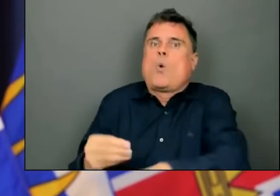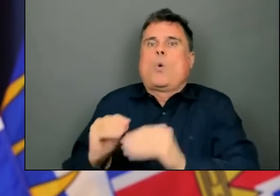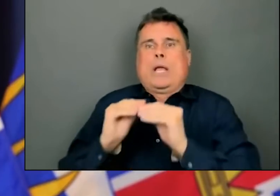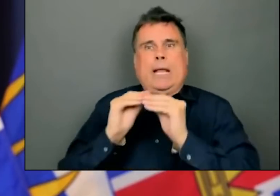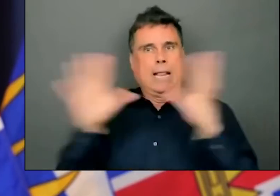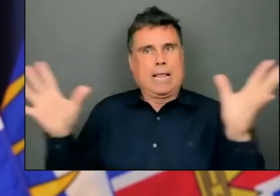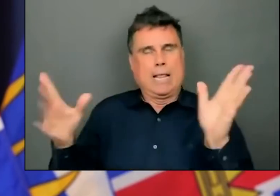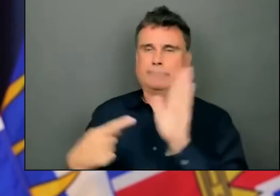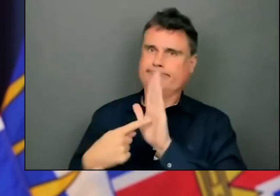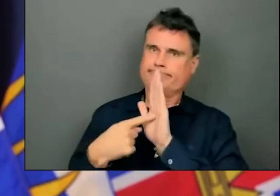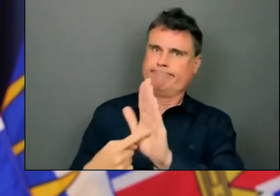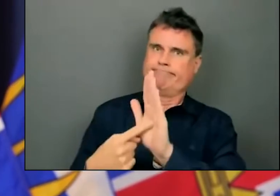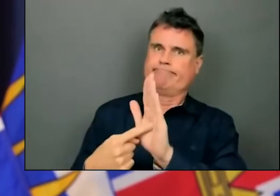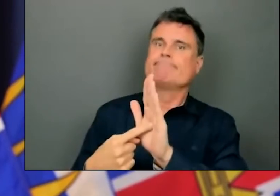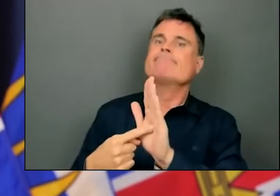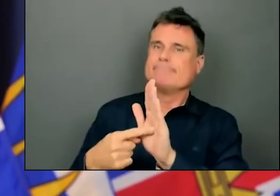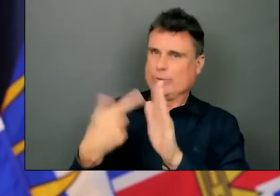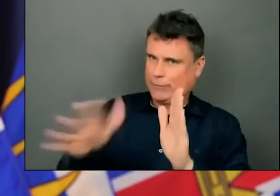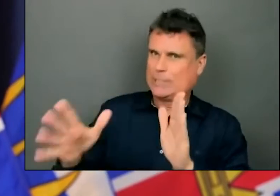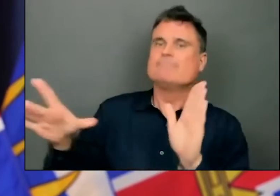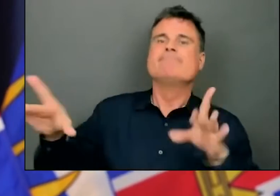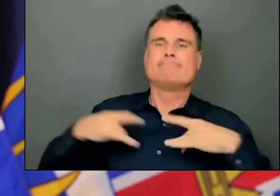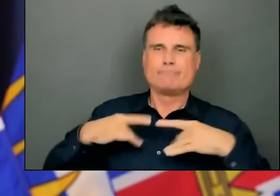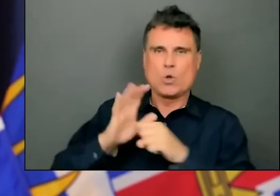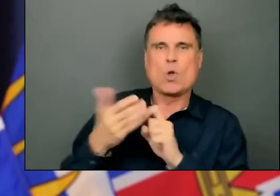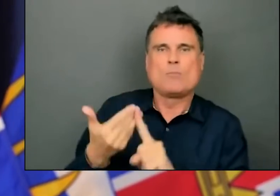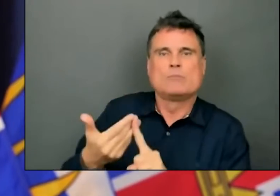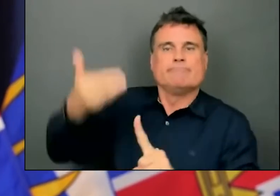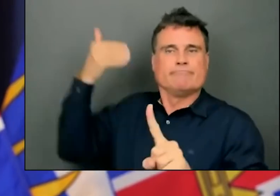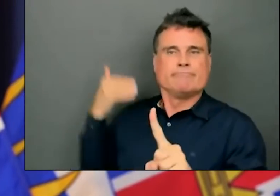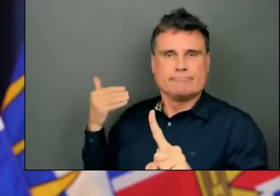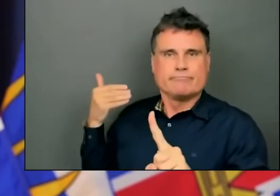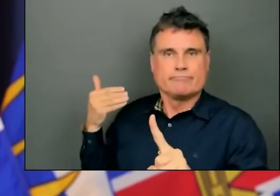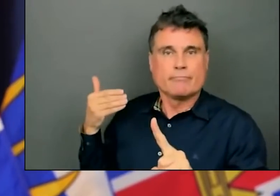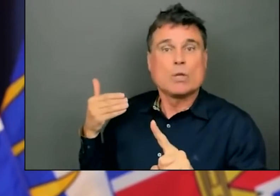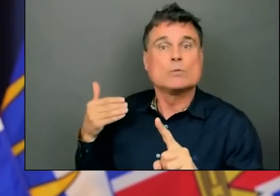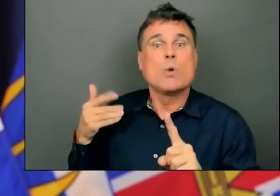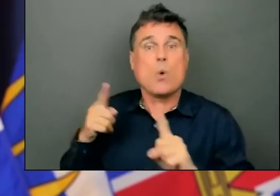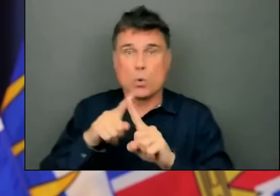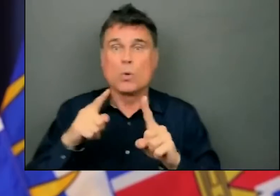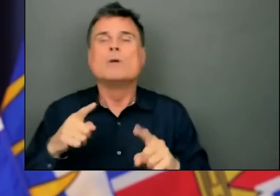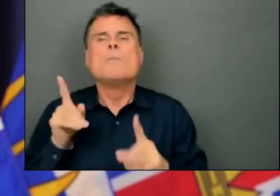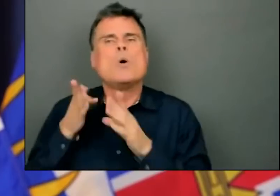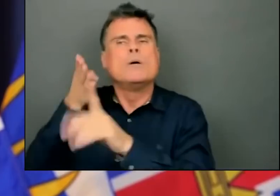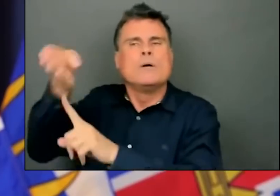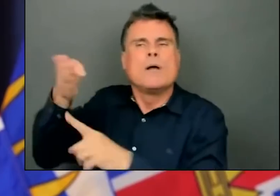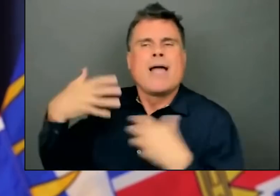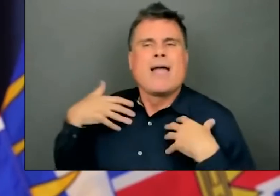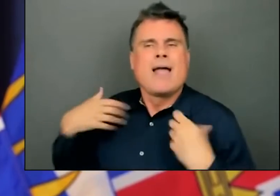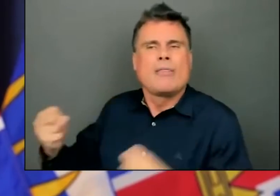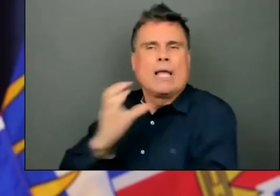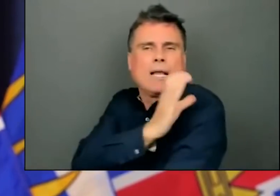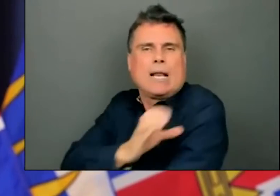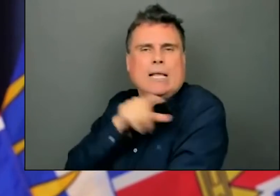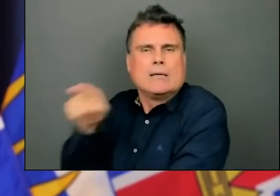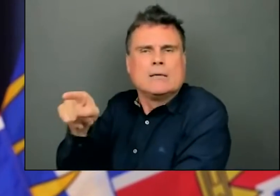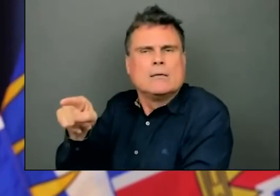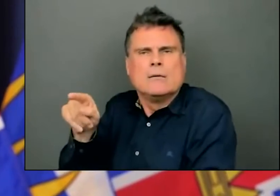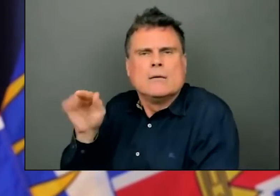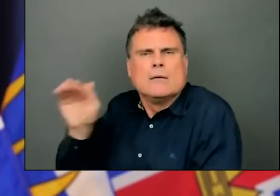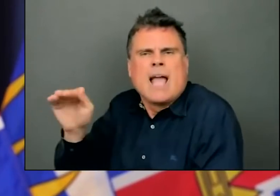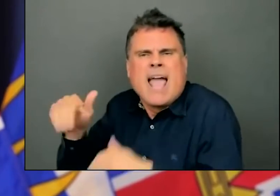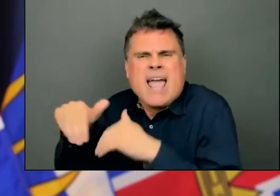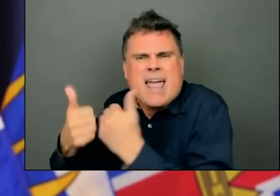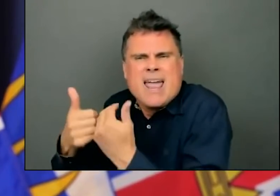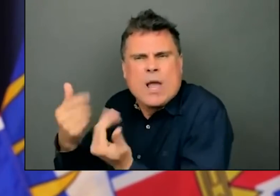or the post-COVID recovery clinics can provide advice on how to get those tests if they're indicated. Thank